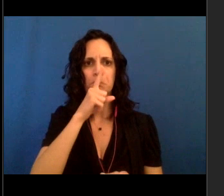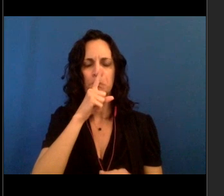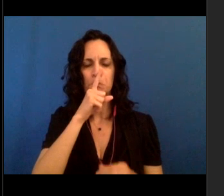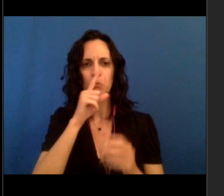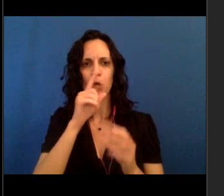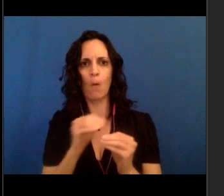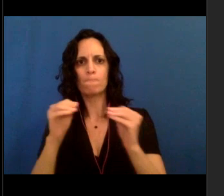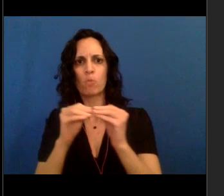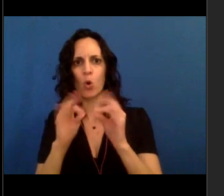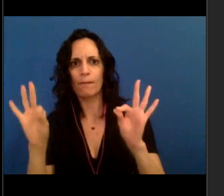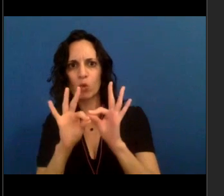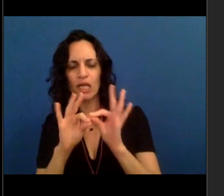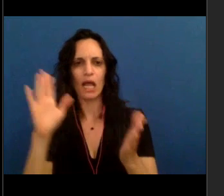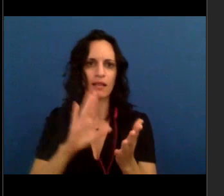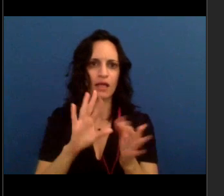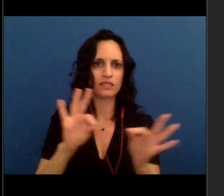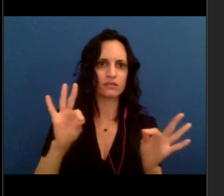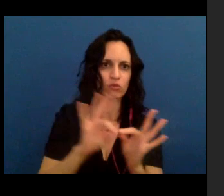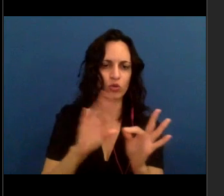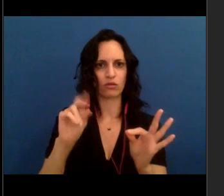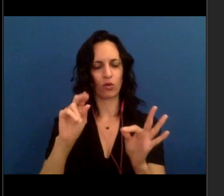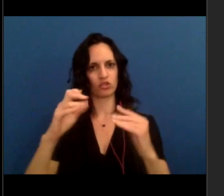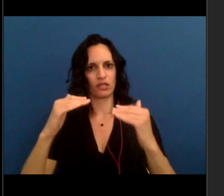important to be thinking about both groups.